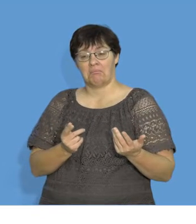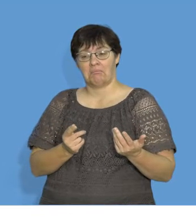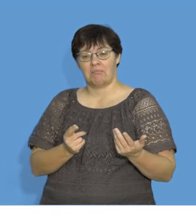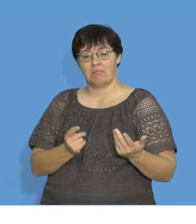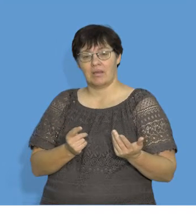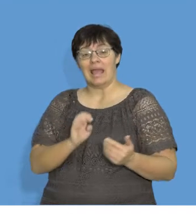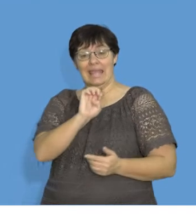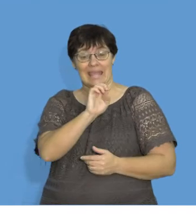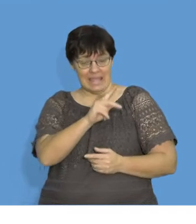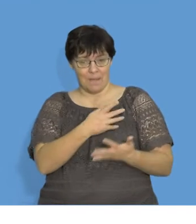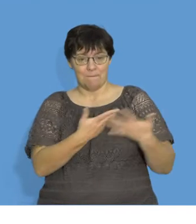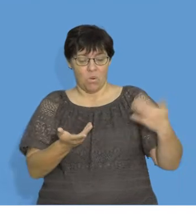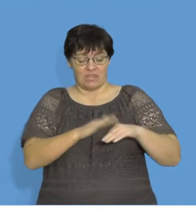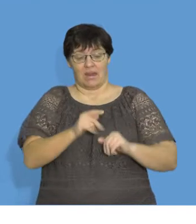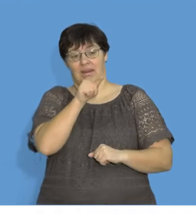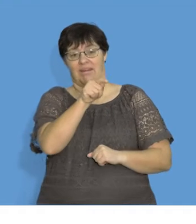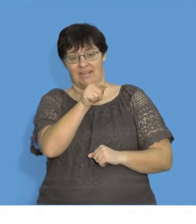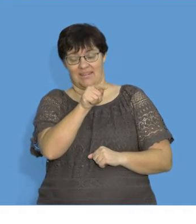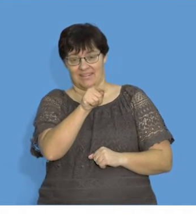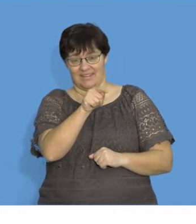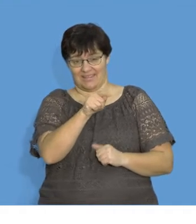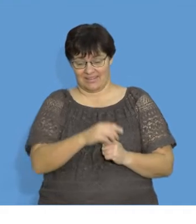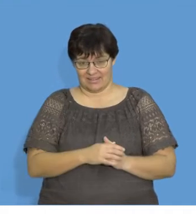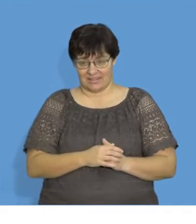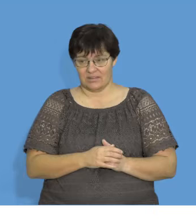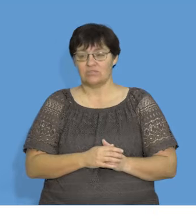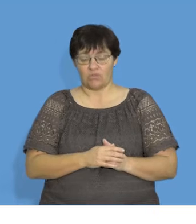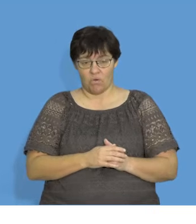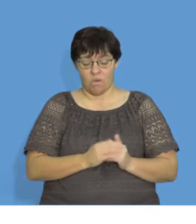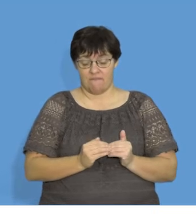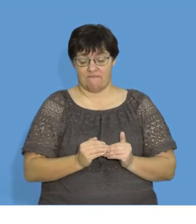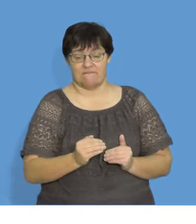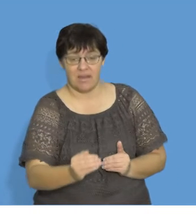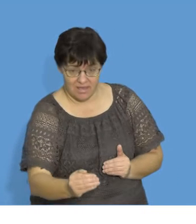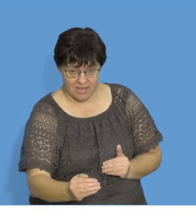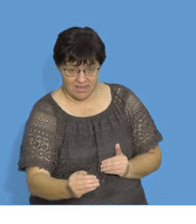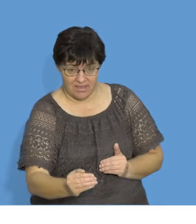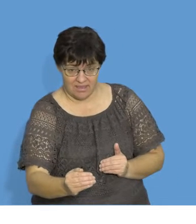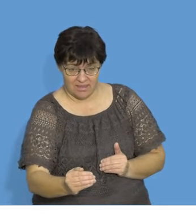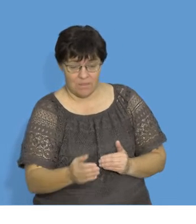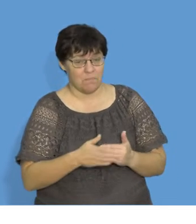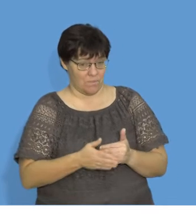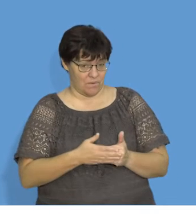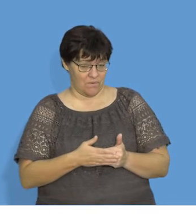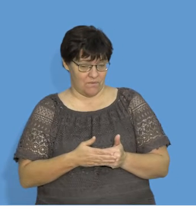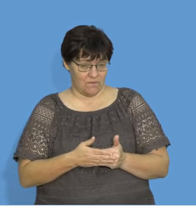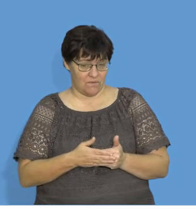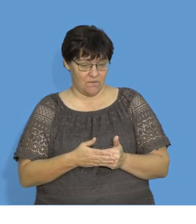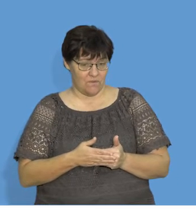But it had more kinetic energy to start off with, so it travels far further because it